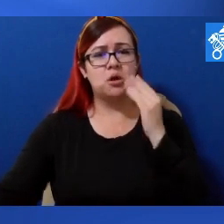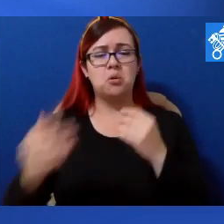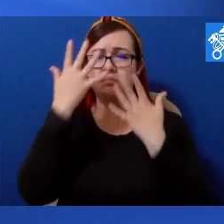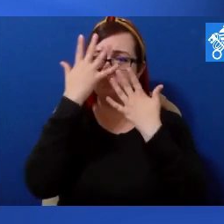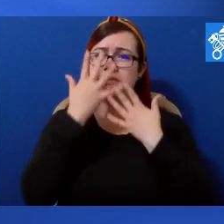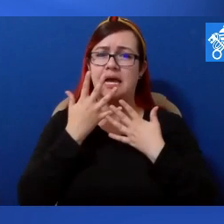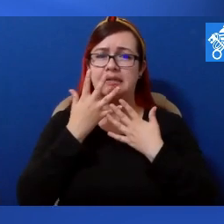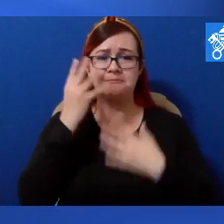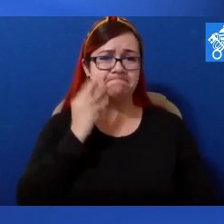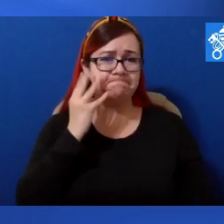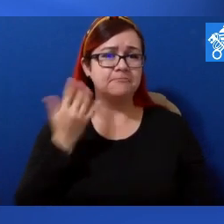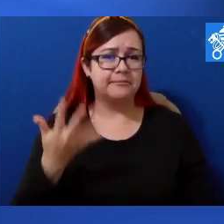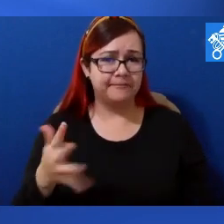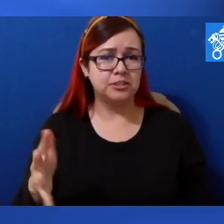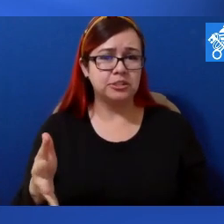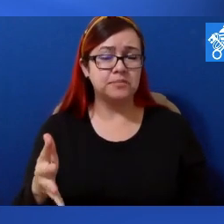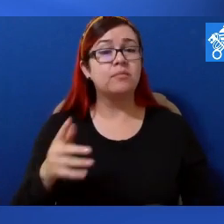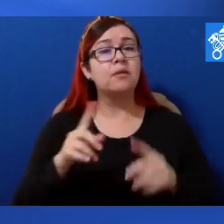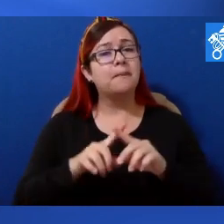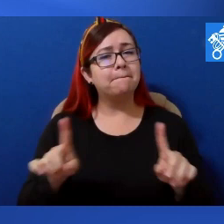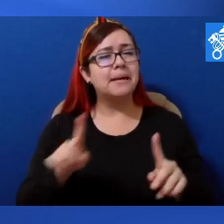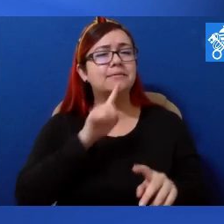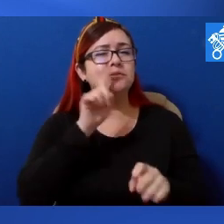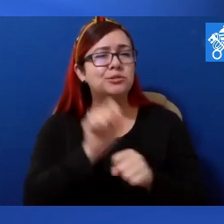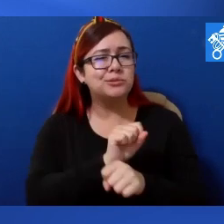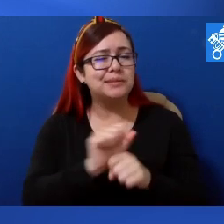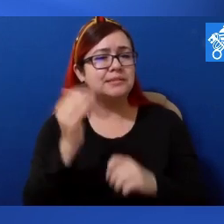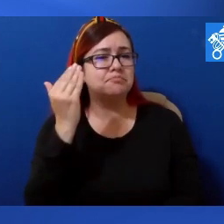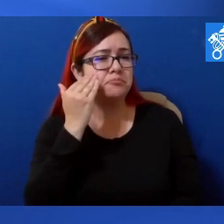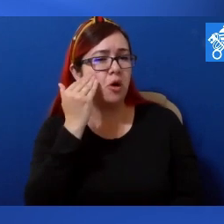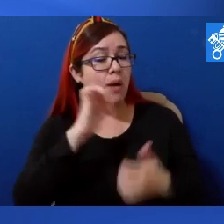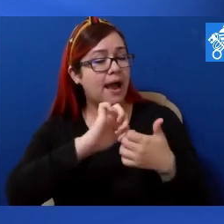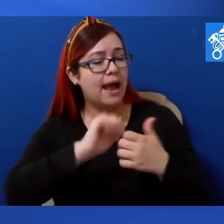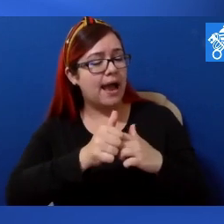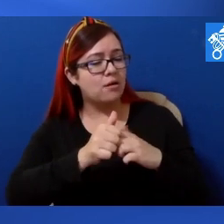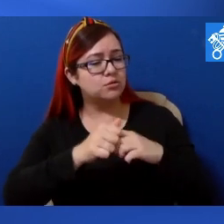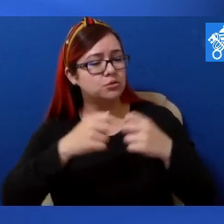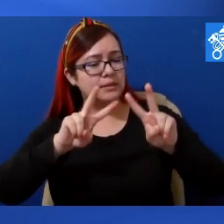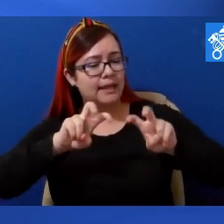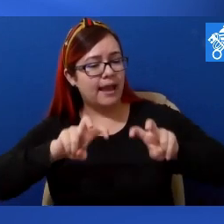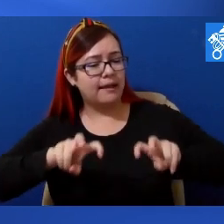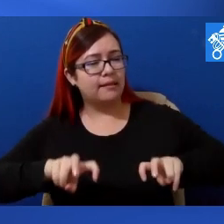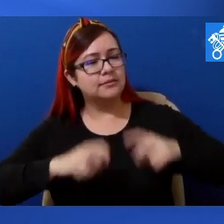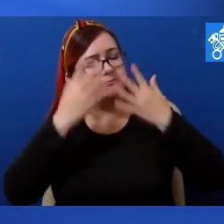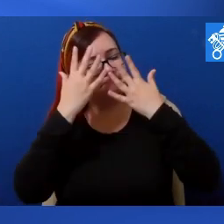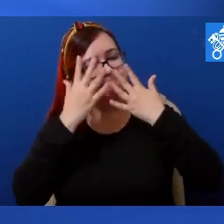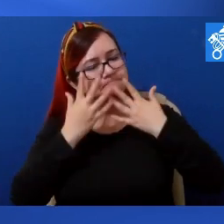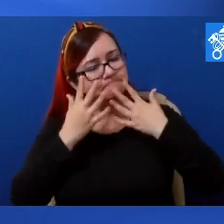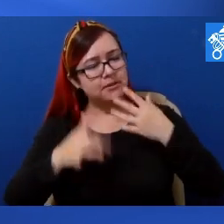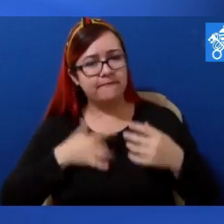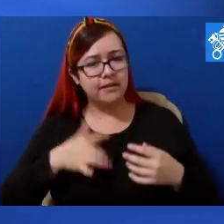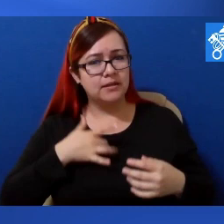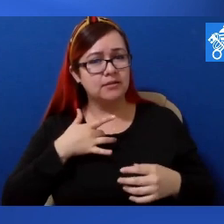All of us, we know sadness. We've had the experience, all of us. But do we know how to read